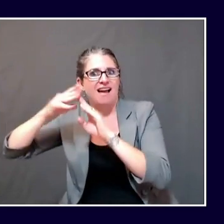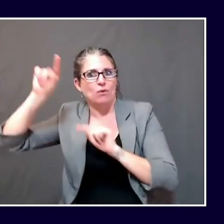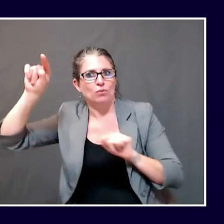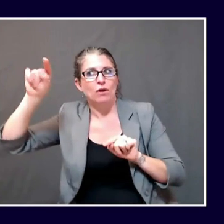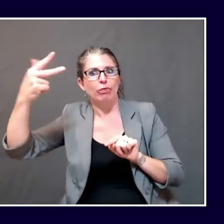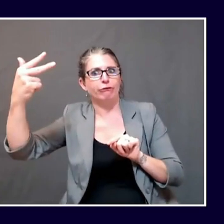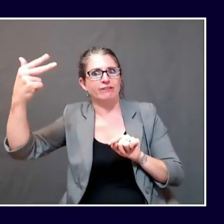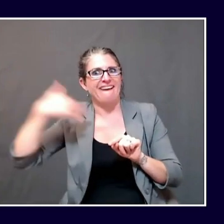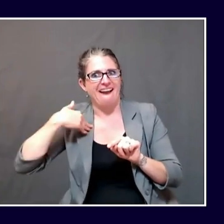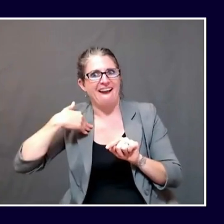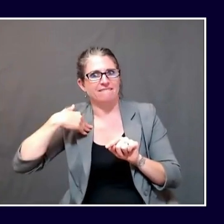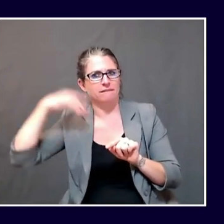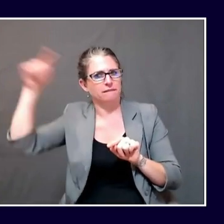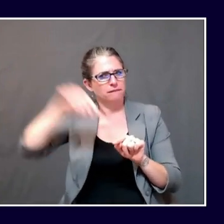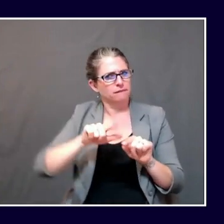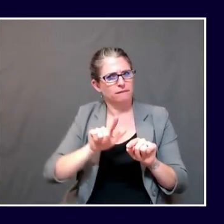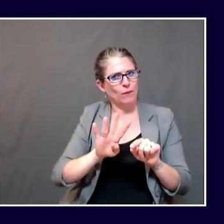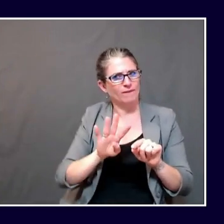open in Runford.